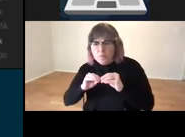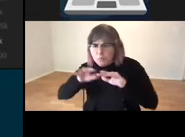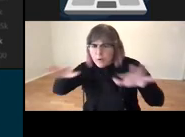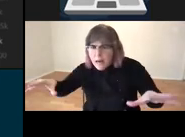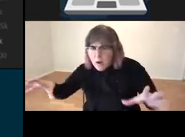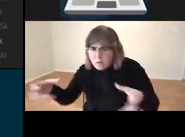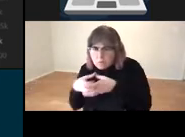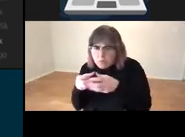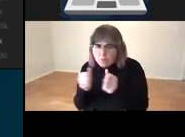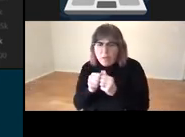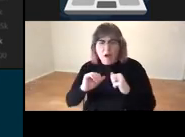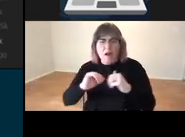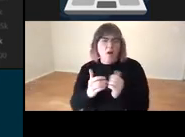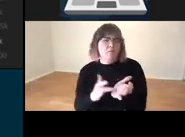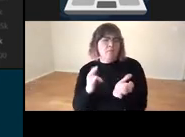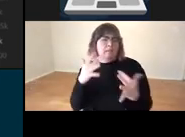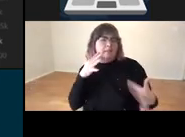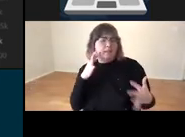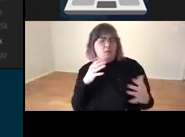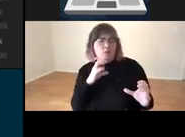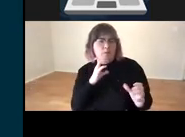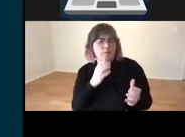can utilize sound to communicate in the marine environment.